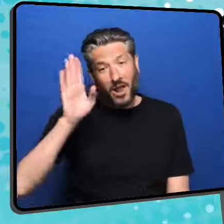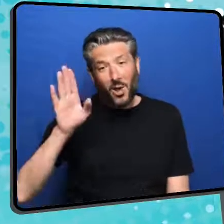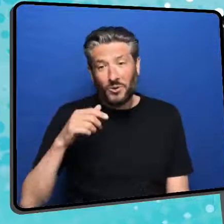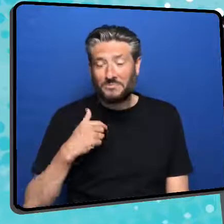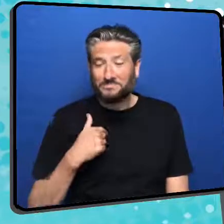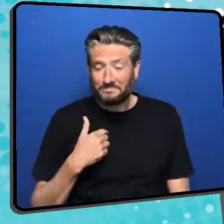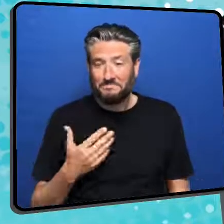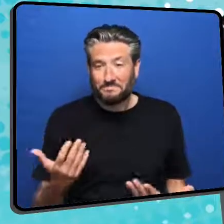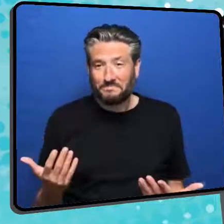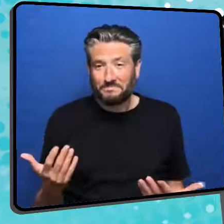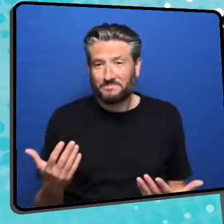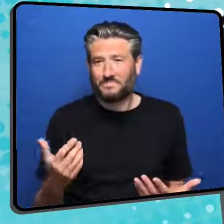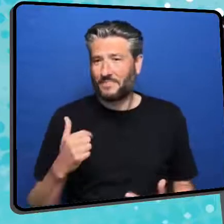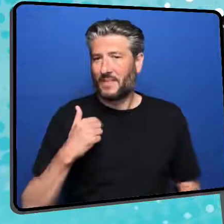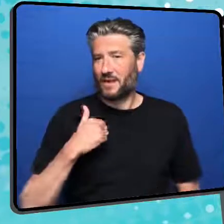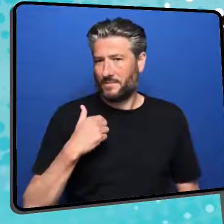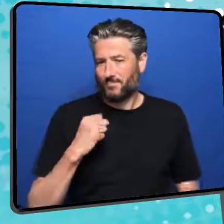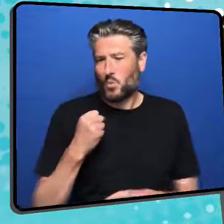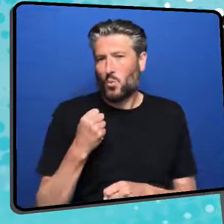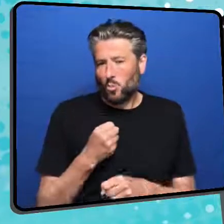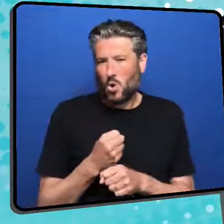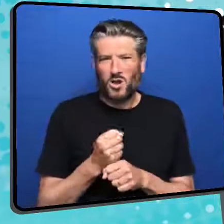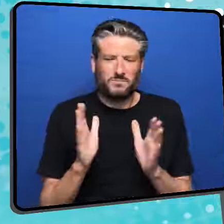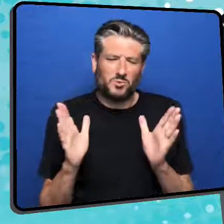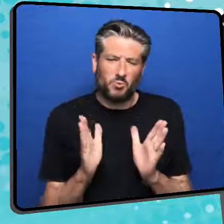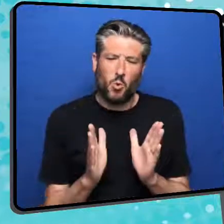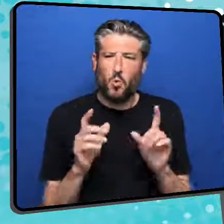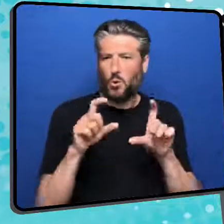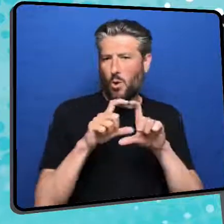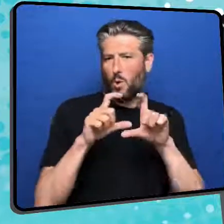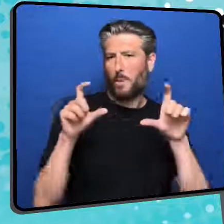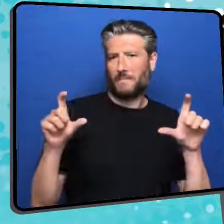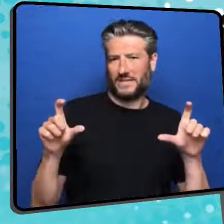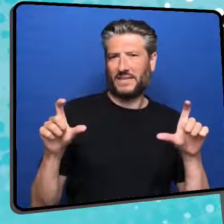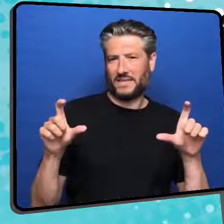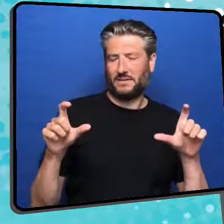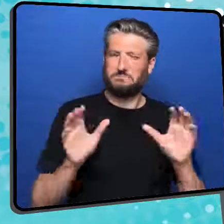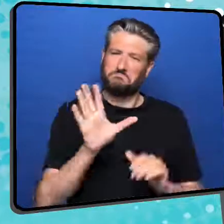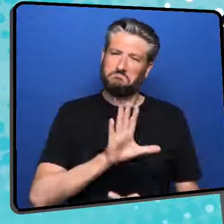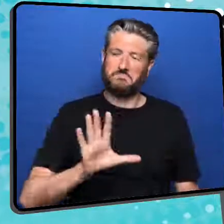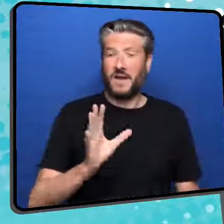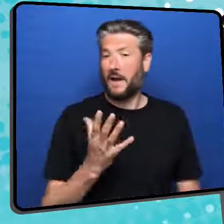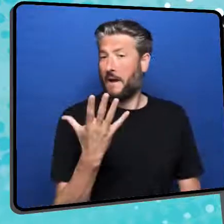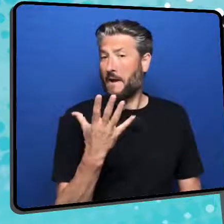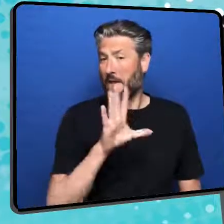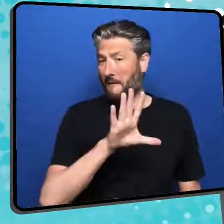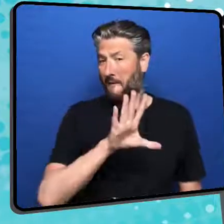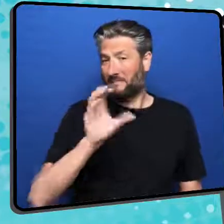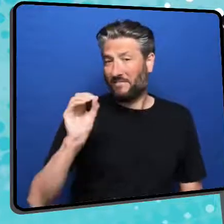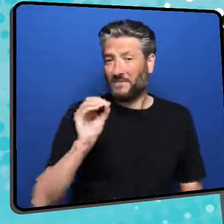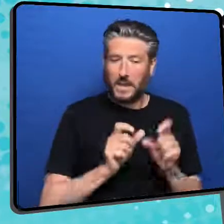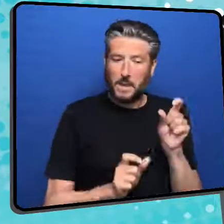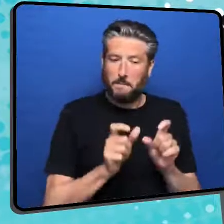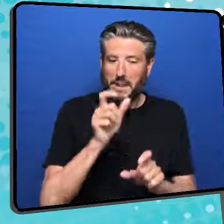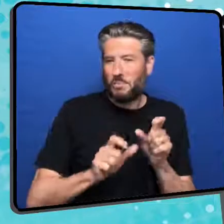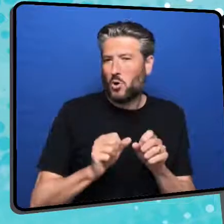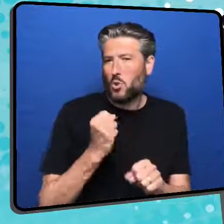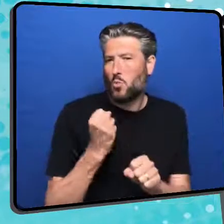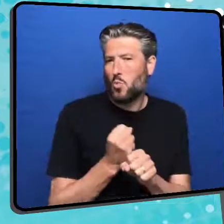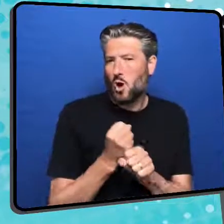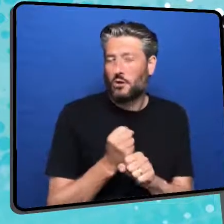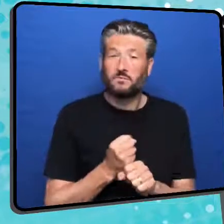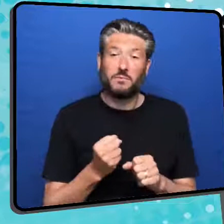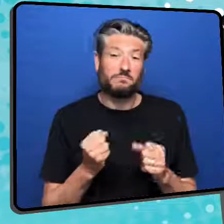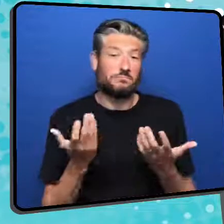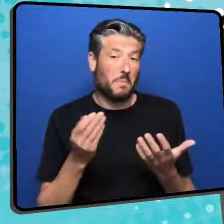as a consultant for a small consultancy company, so around 50 people we are, Arinti. We're based in Belgium and